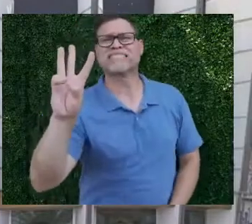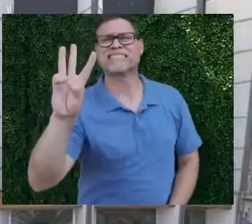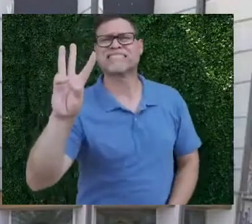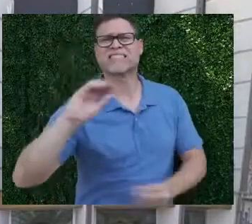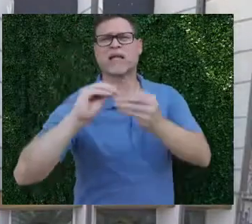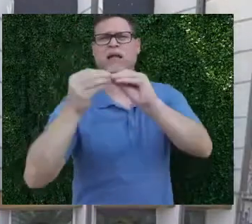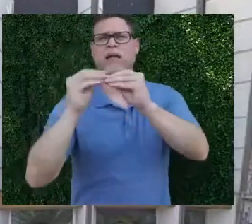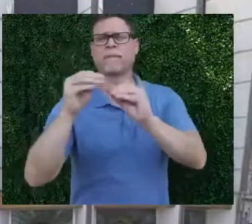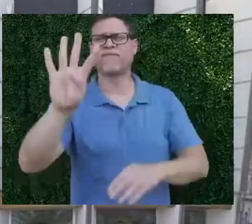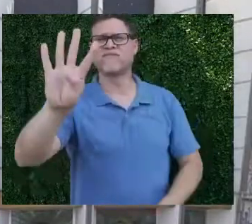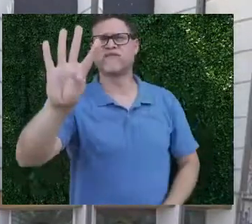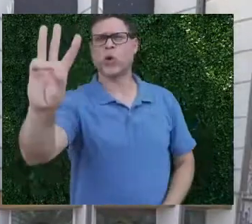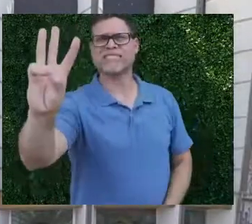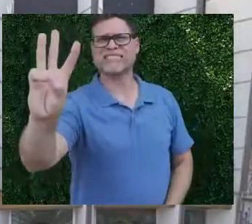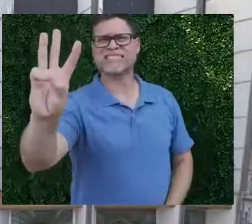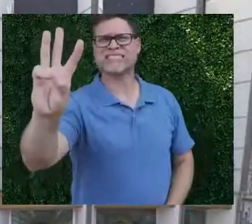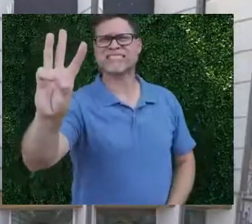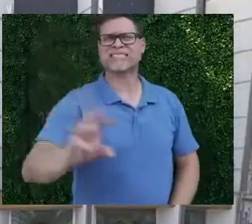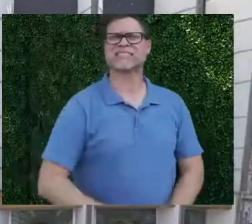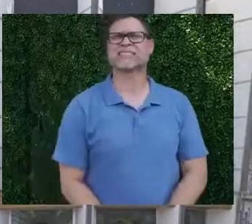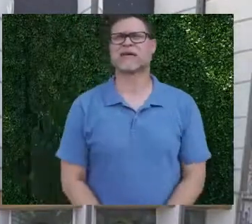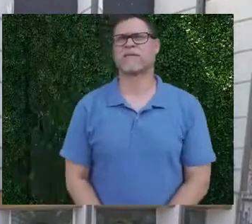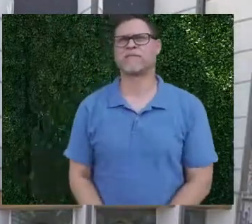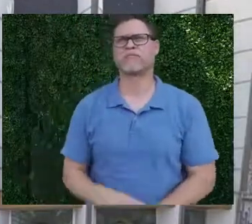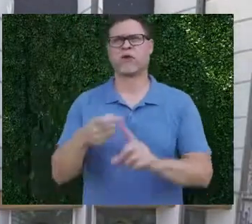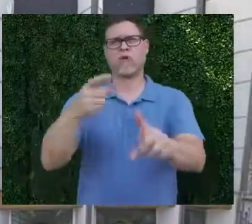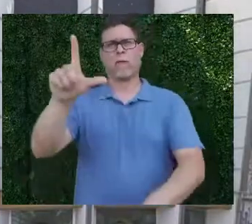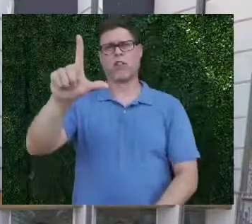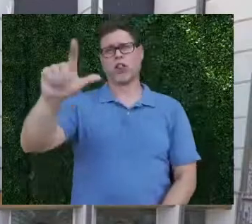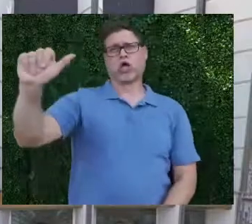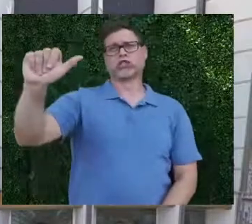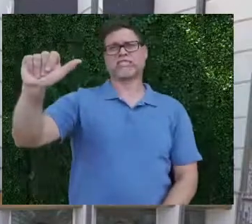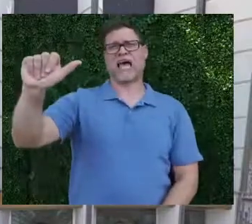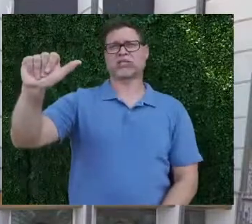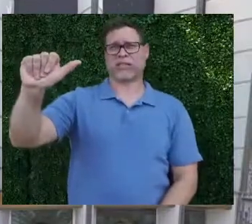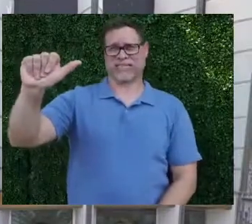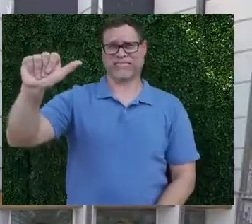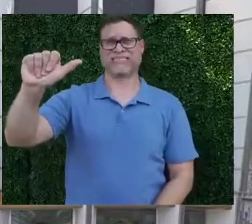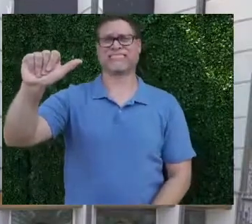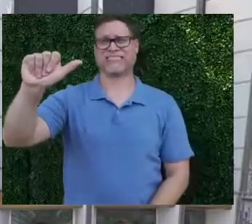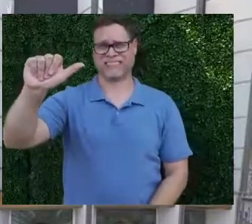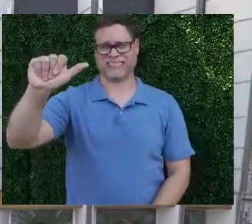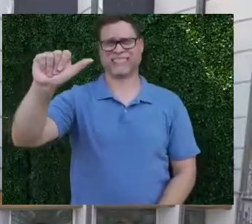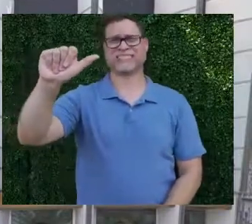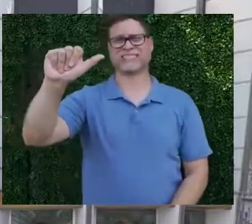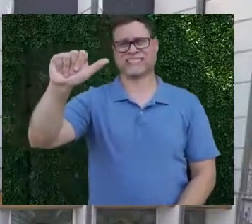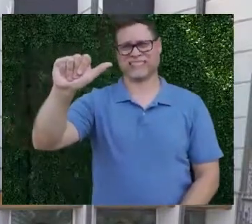The number is 46. From Los Angeles. From Los Angeles. Los